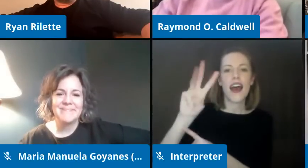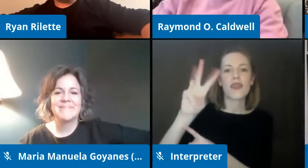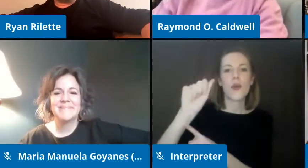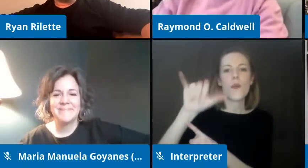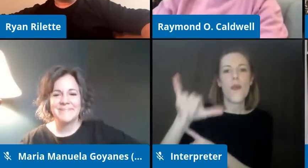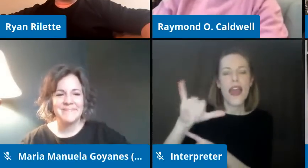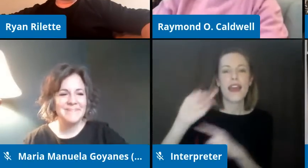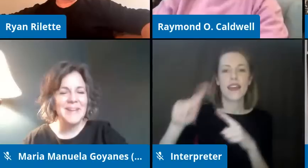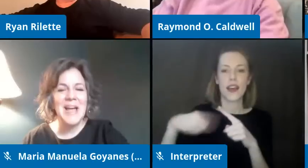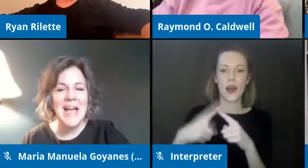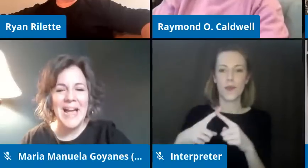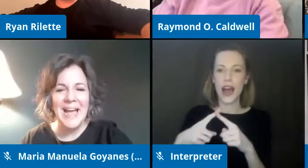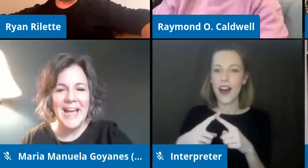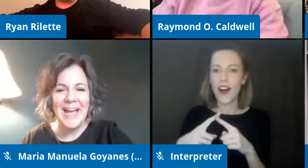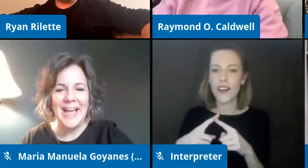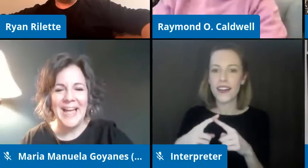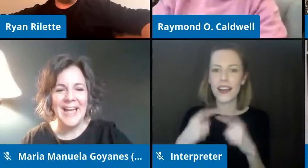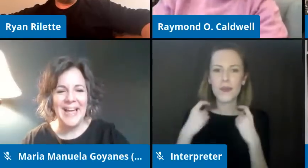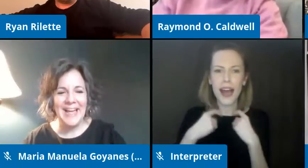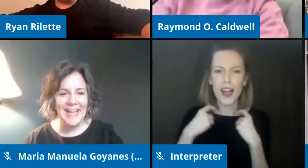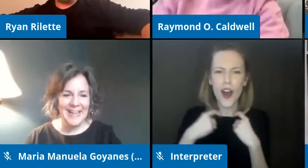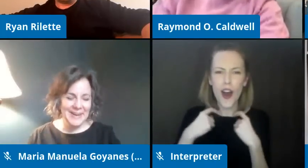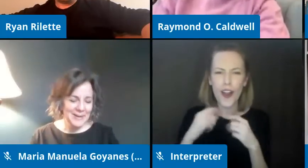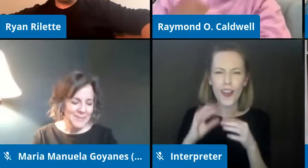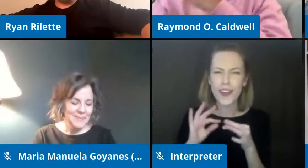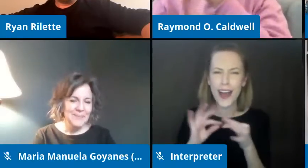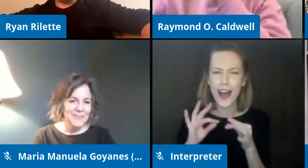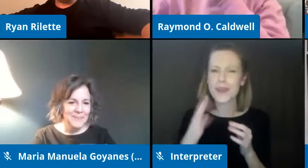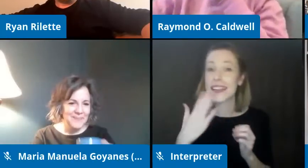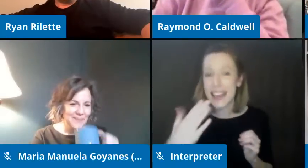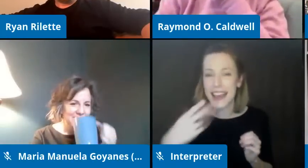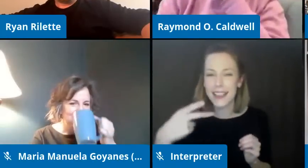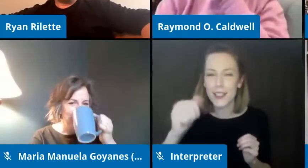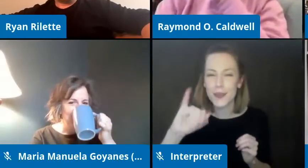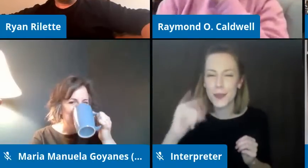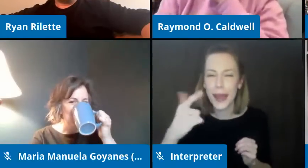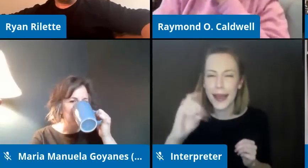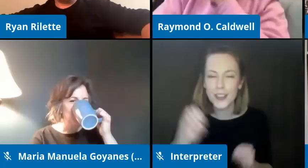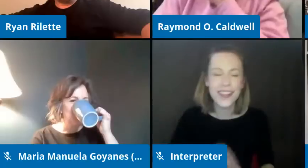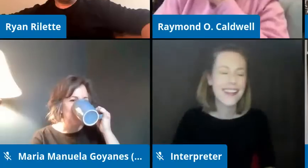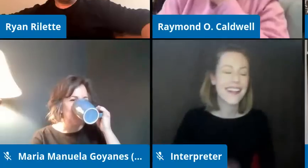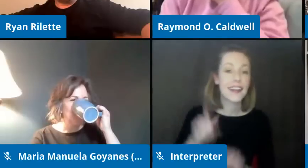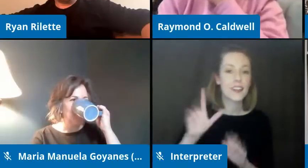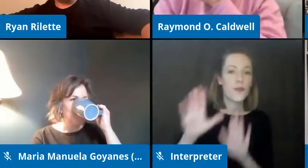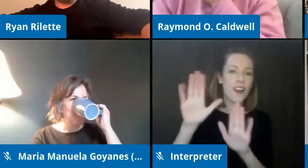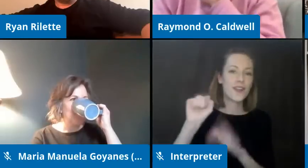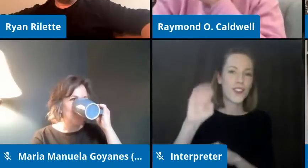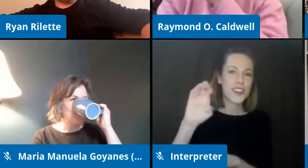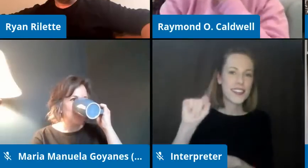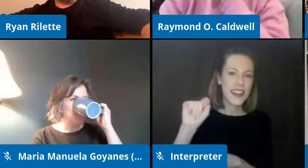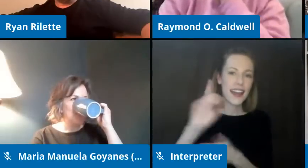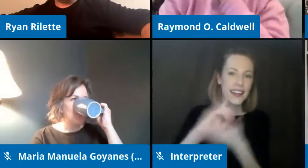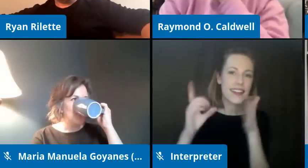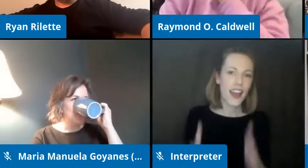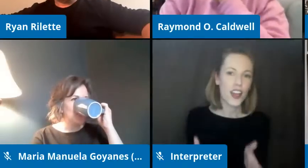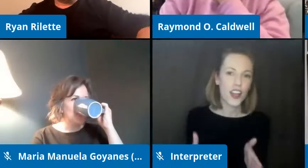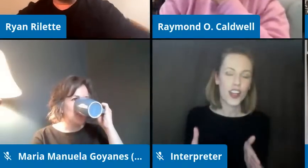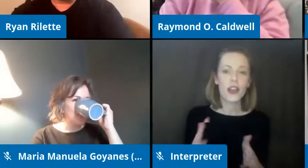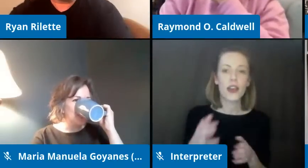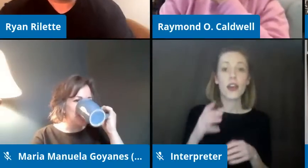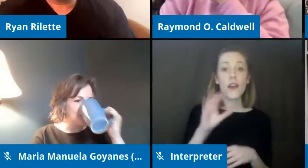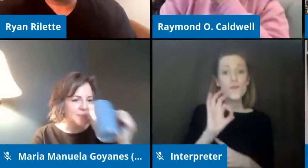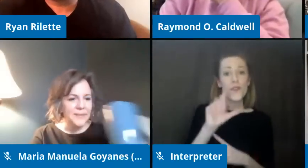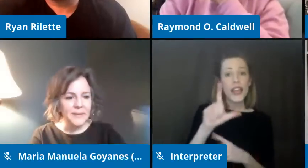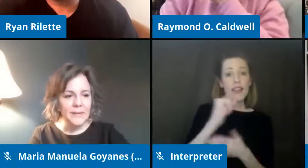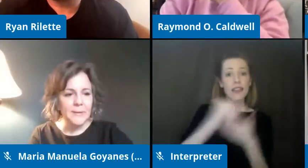collar. Thank you, Paige. but you know, these freelance artists who book themselves ahead for a year and a